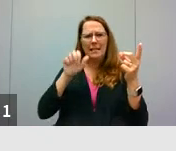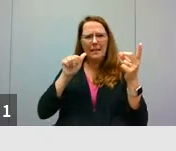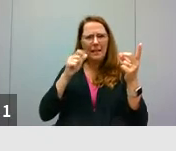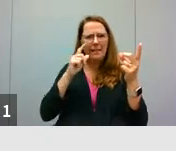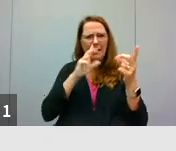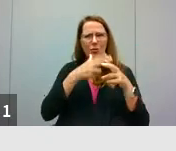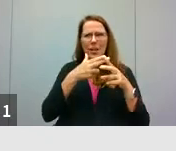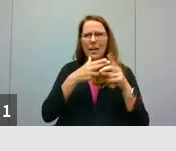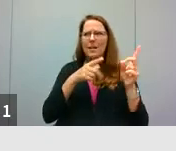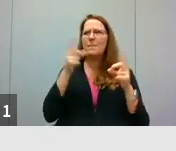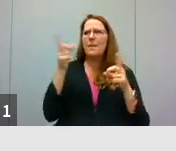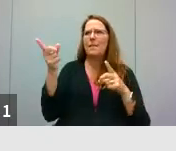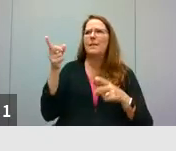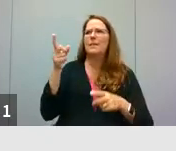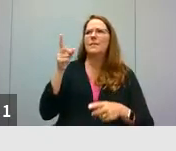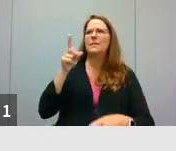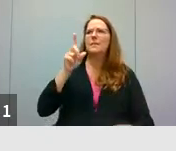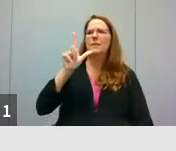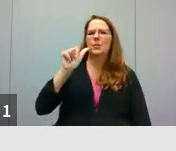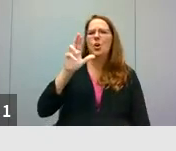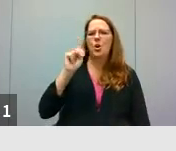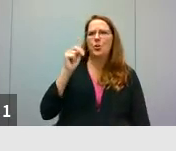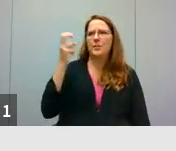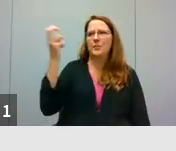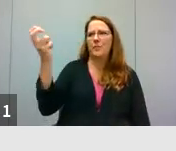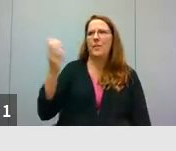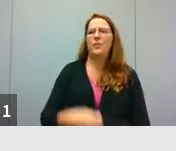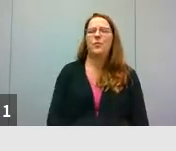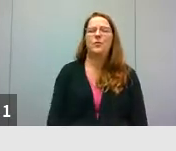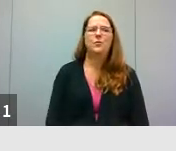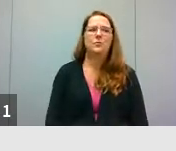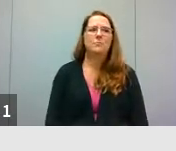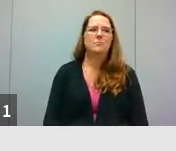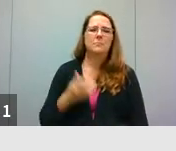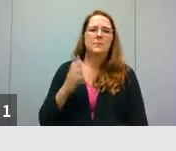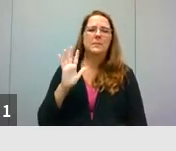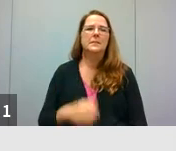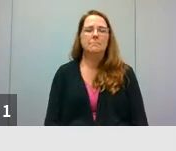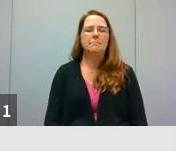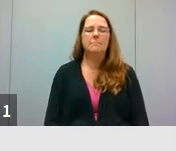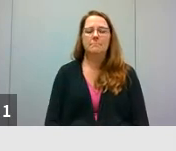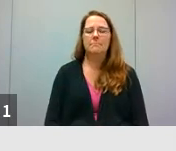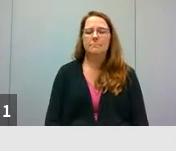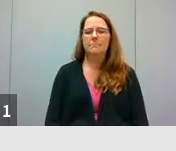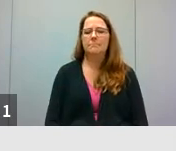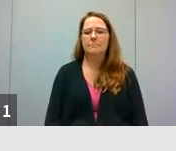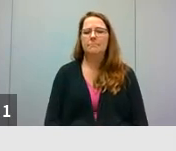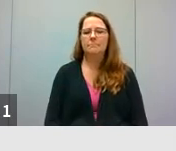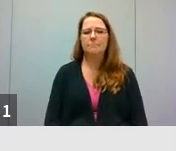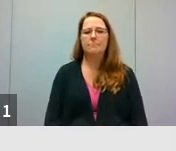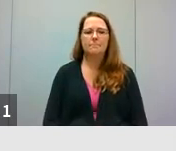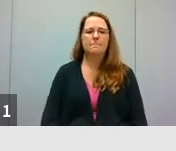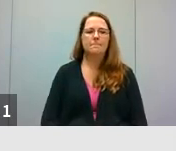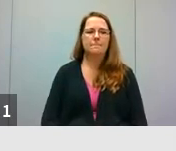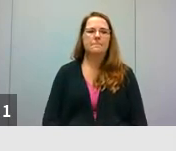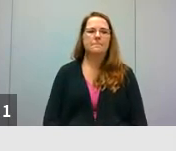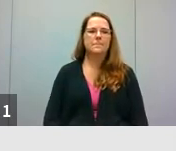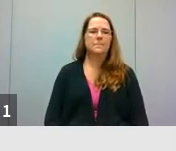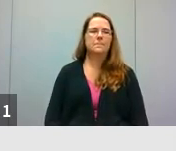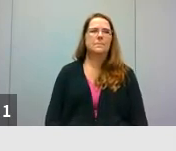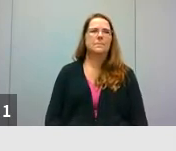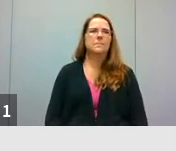long, and it won't mess up the feedback, right? as long as you just have, don't click the link audio on anything, it'll